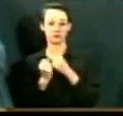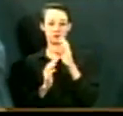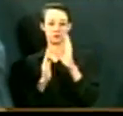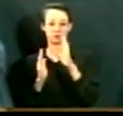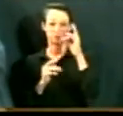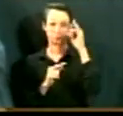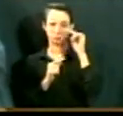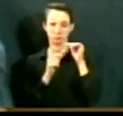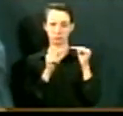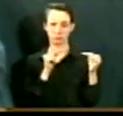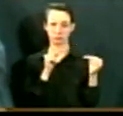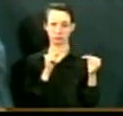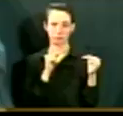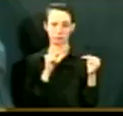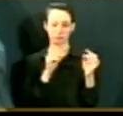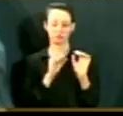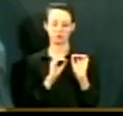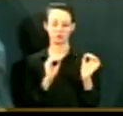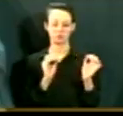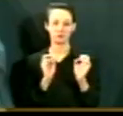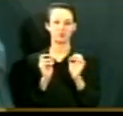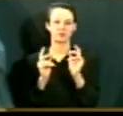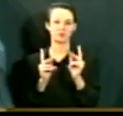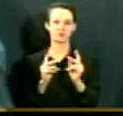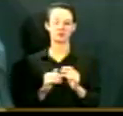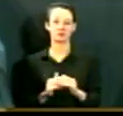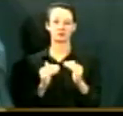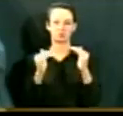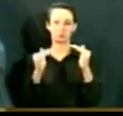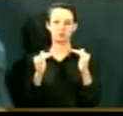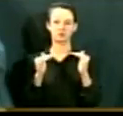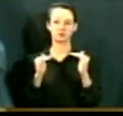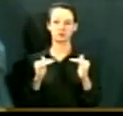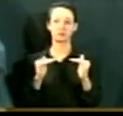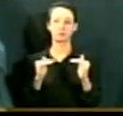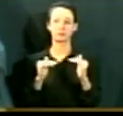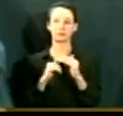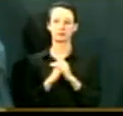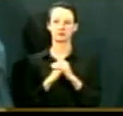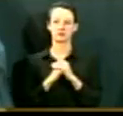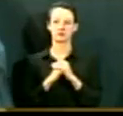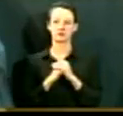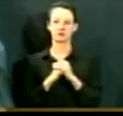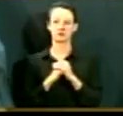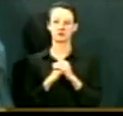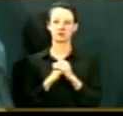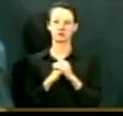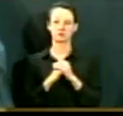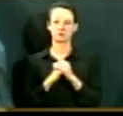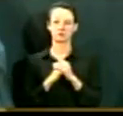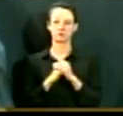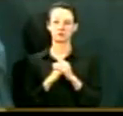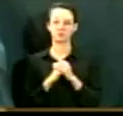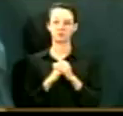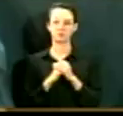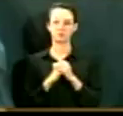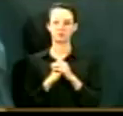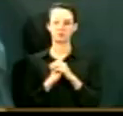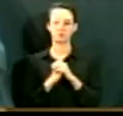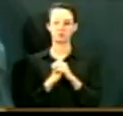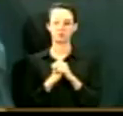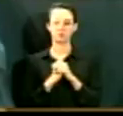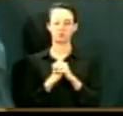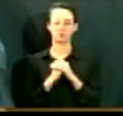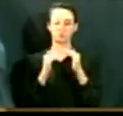All opposed? Okay. Next, I'll do, okay, I can get to do that. Okay.